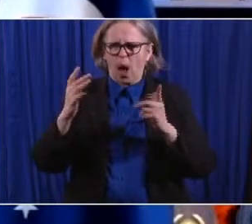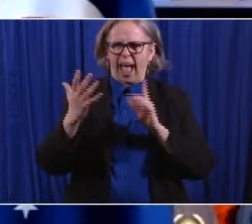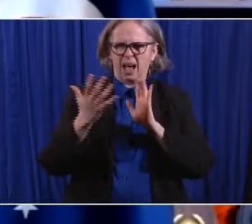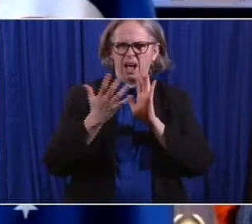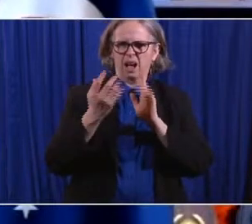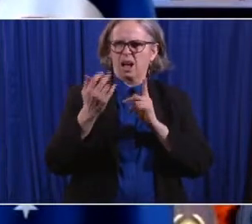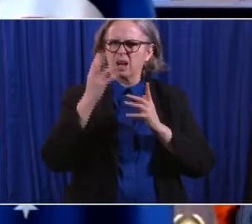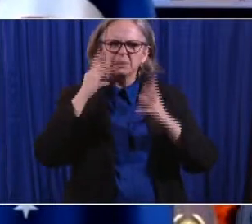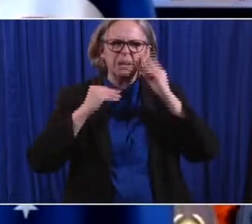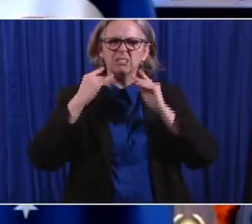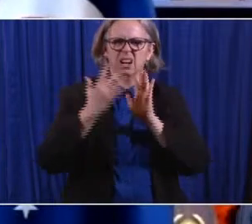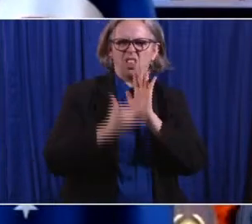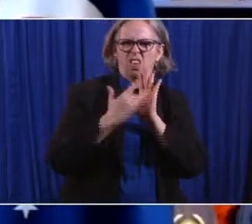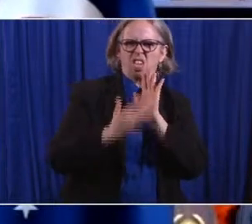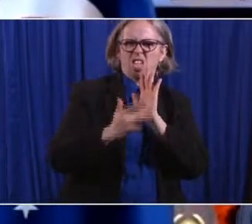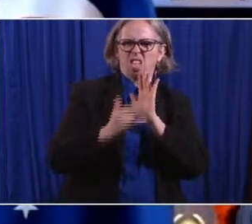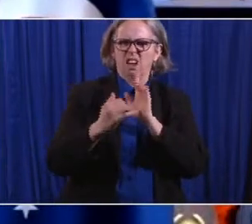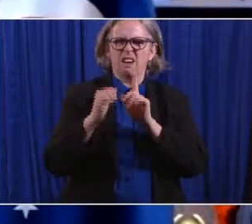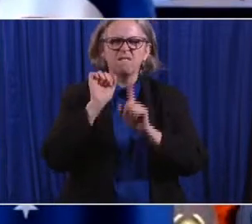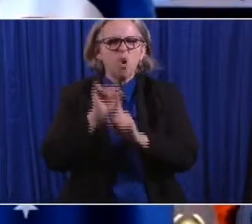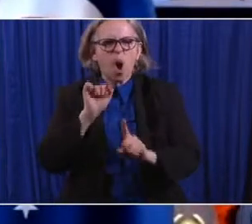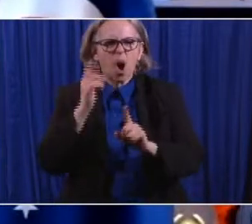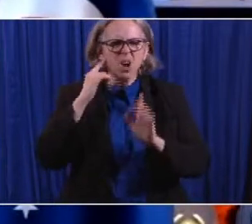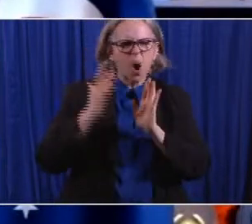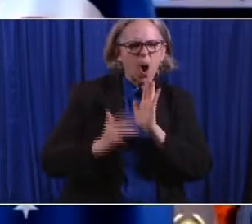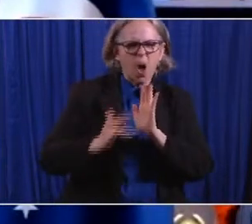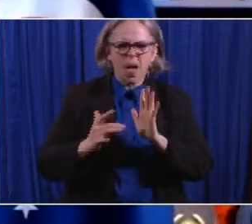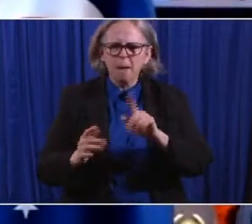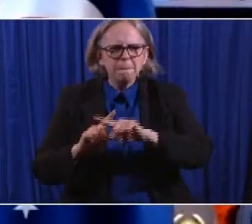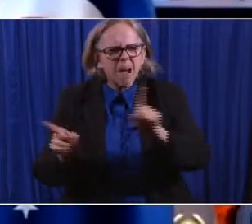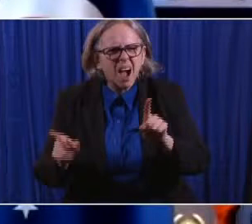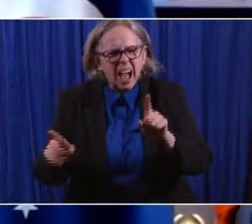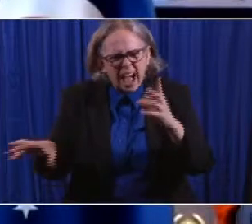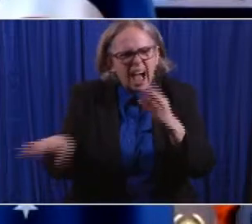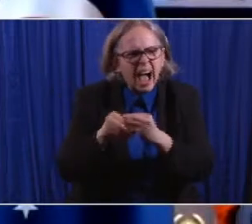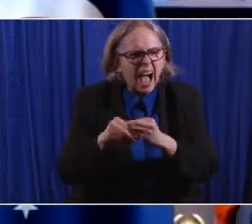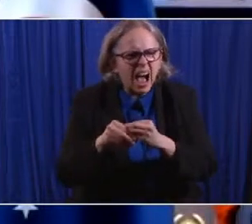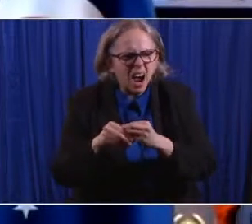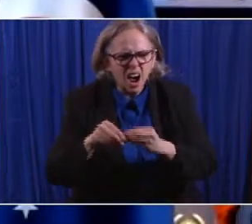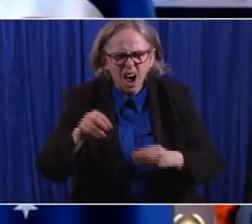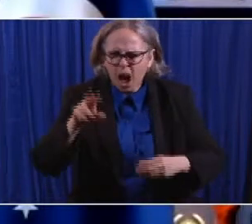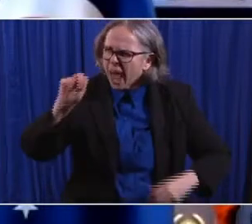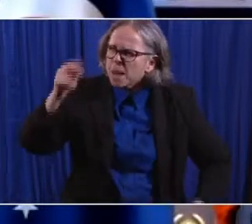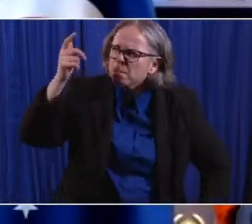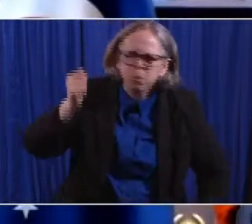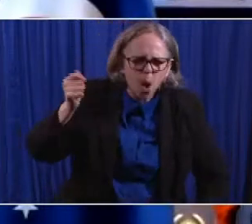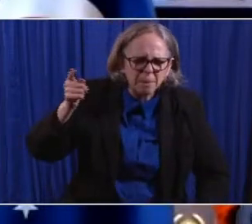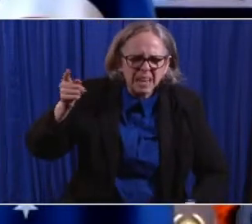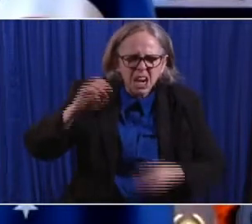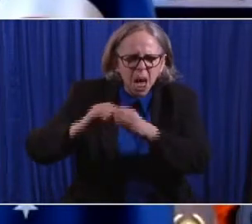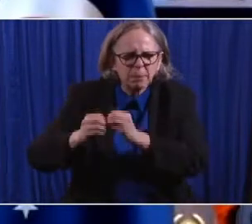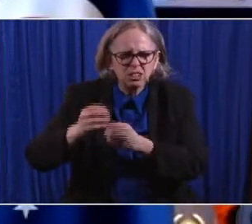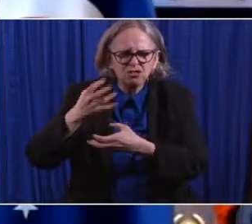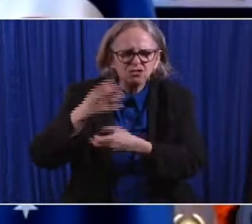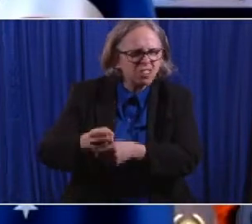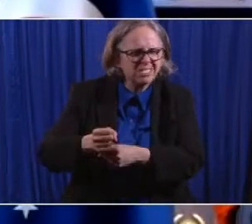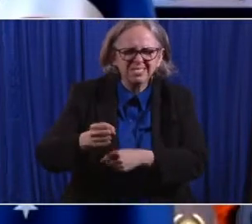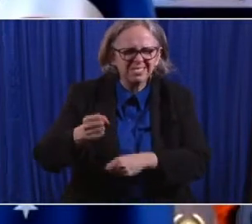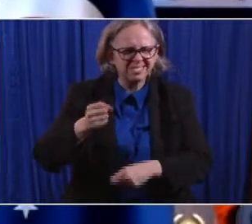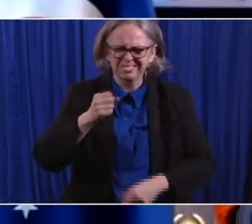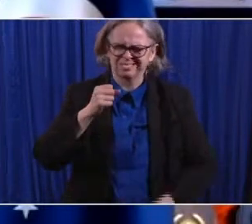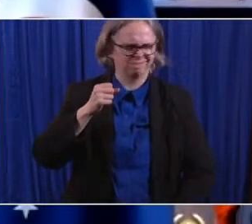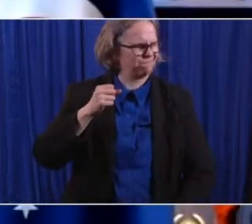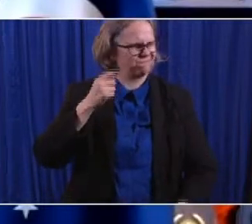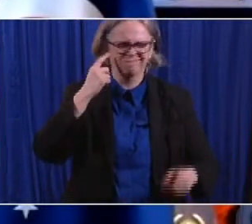believe that that unemployment number is an unreliable number also for that fact. So for those two reasons, I just want to raise the